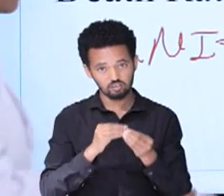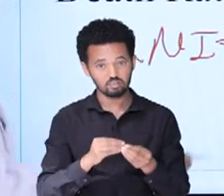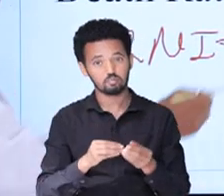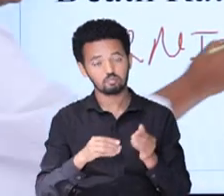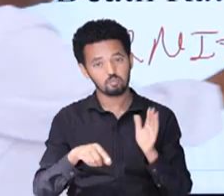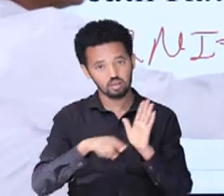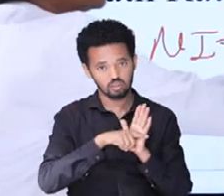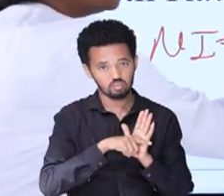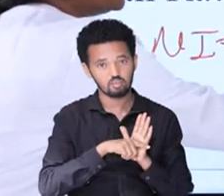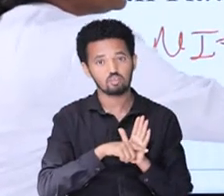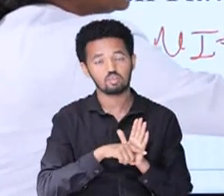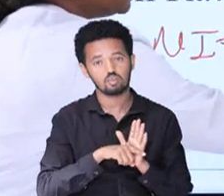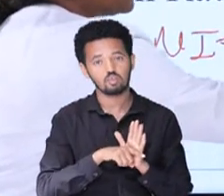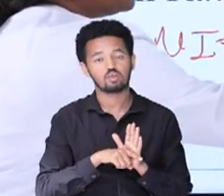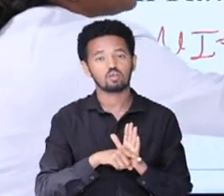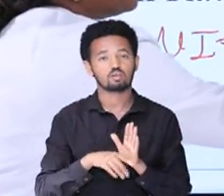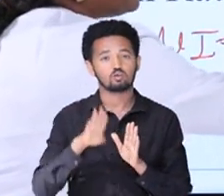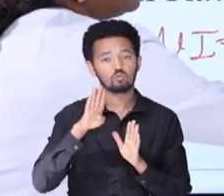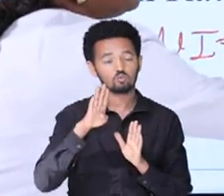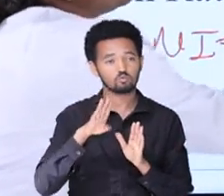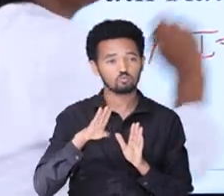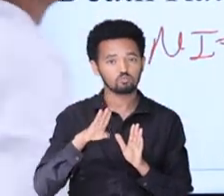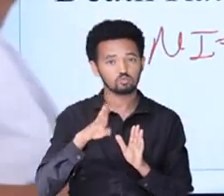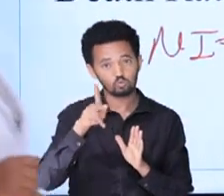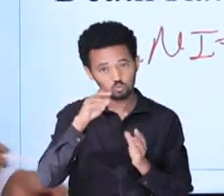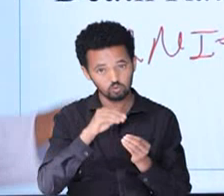minus crude death rate.